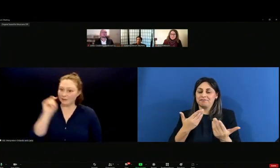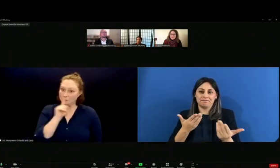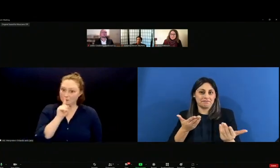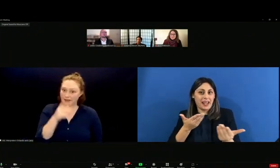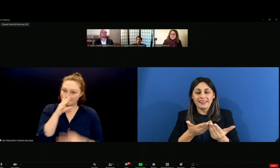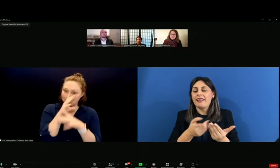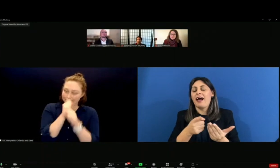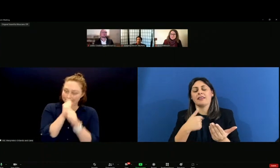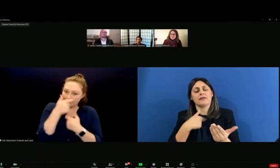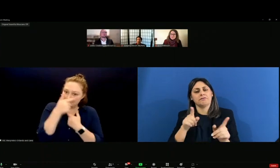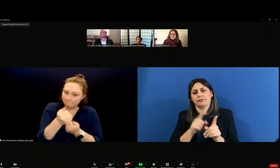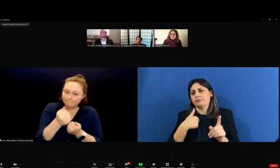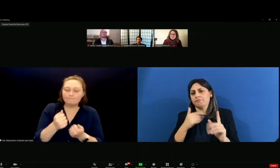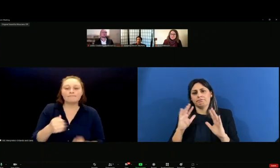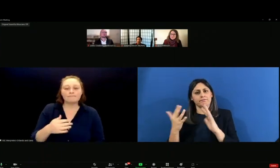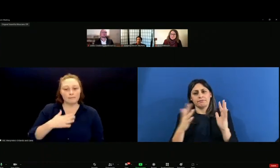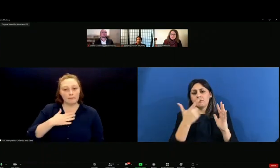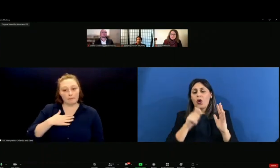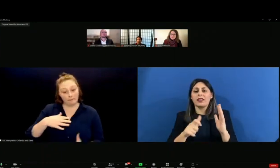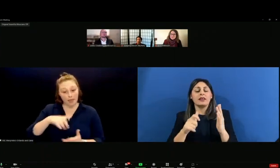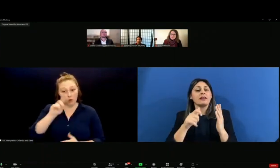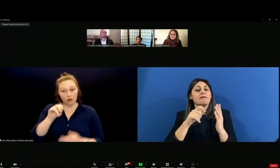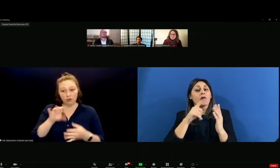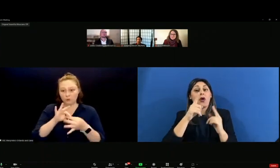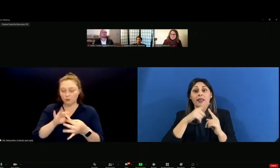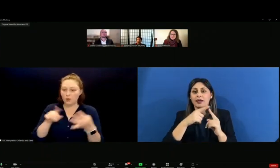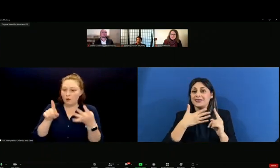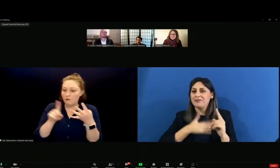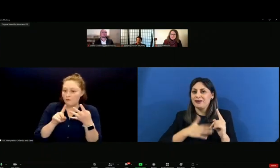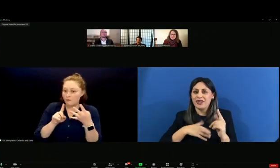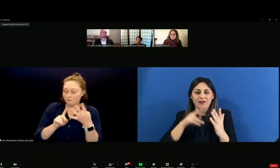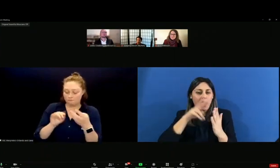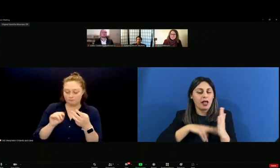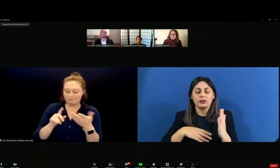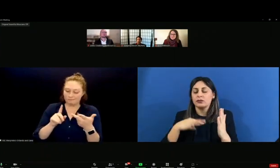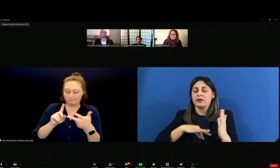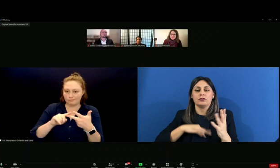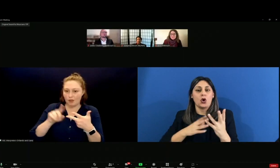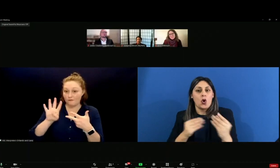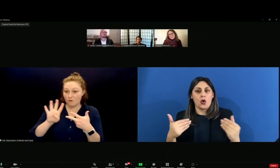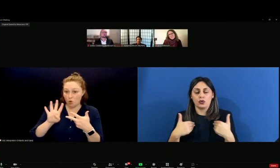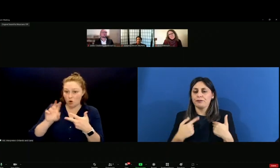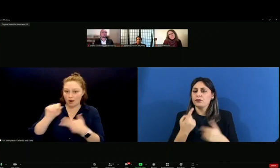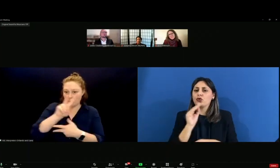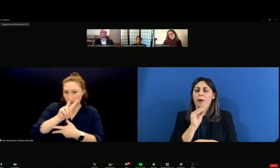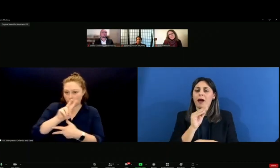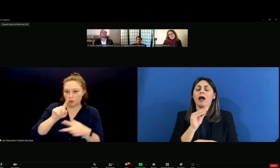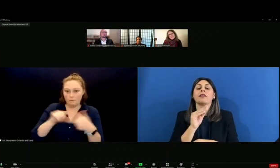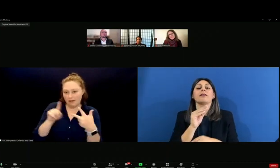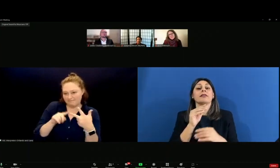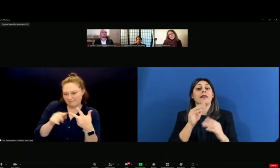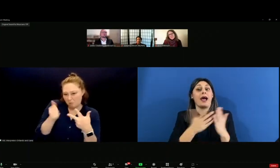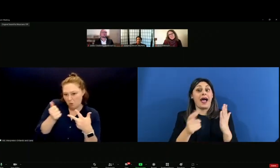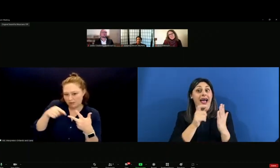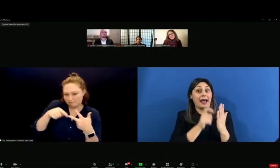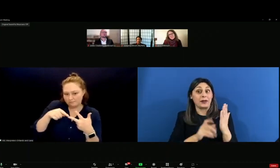Now, I have a question about chapter 4 and 2, but mostly about 4. You went for a confederate design to ensure